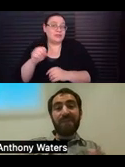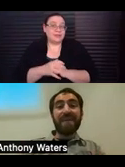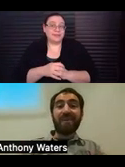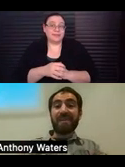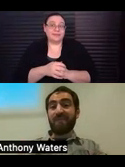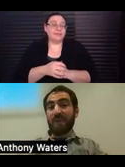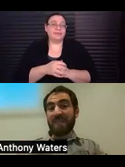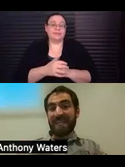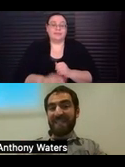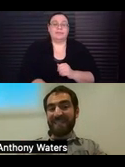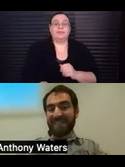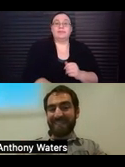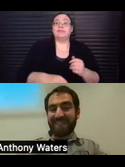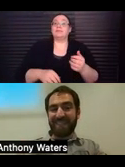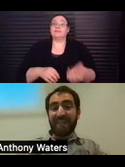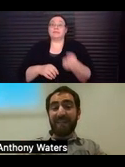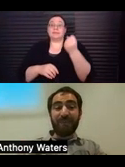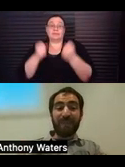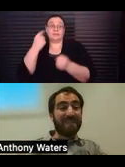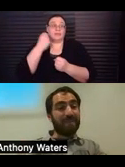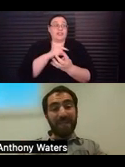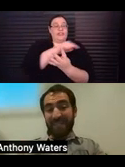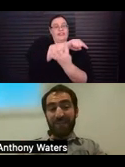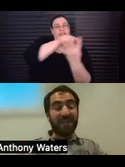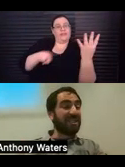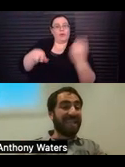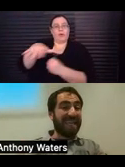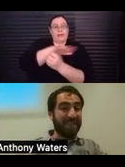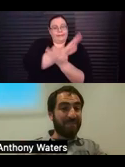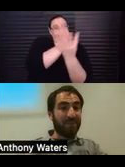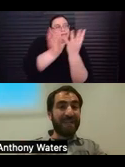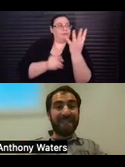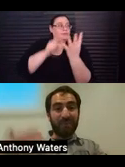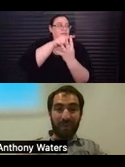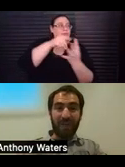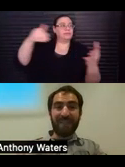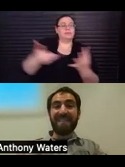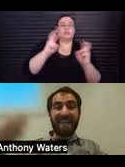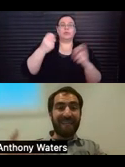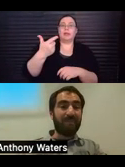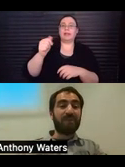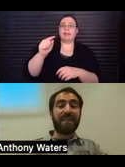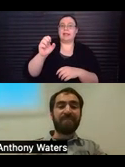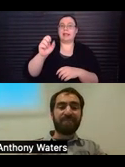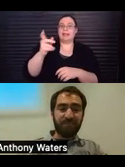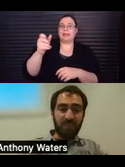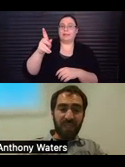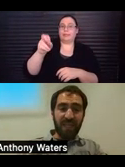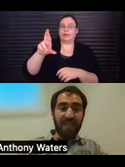And we're going to do that across 4 sections. The first is going to be an introduction to gatekeeper training. That's what we're calling this, gatekeeper